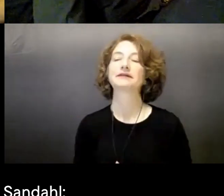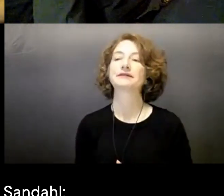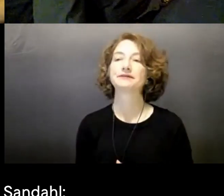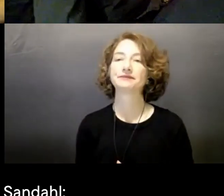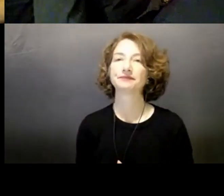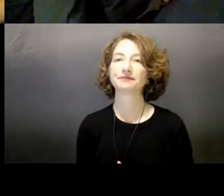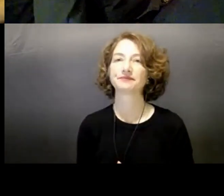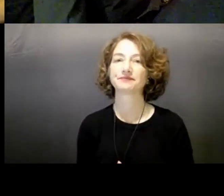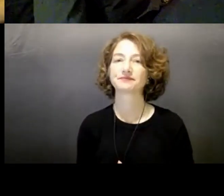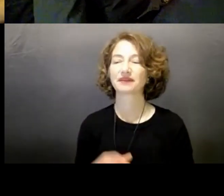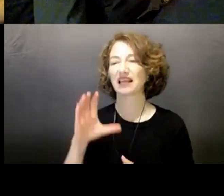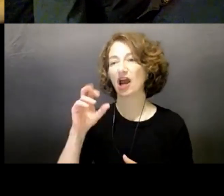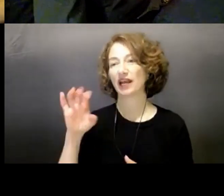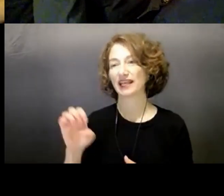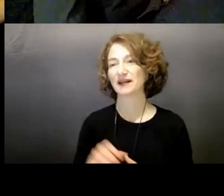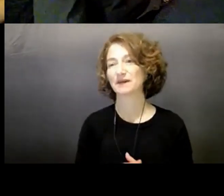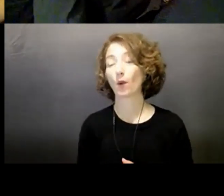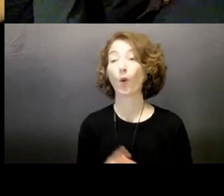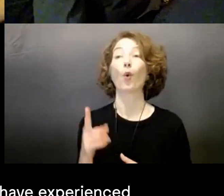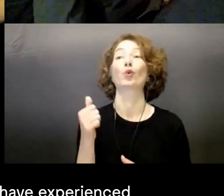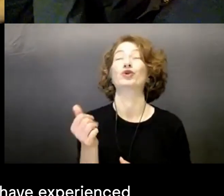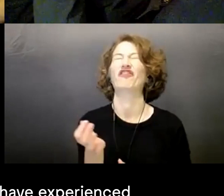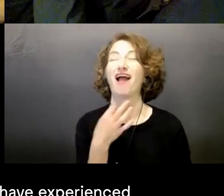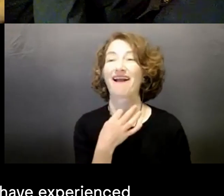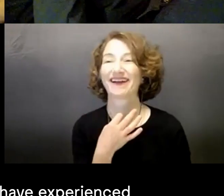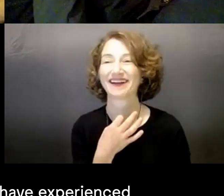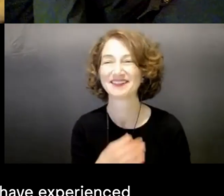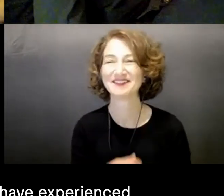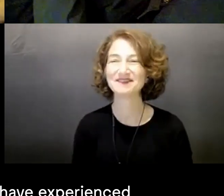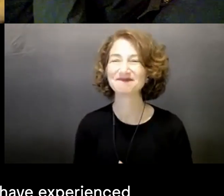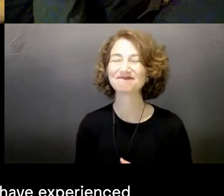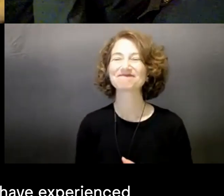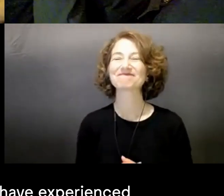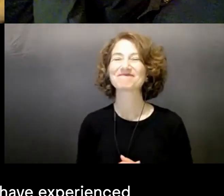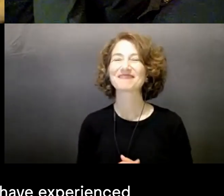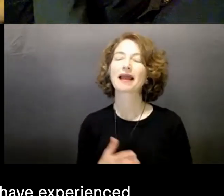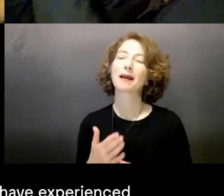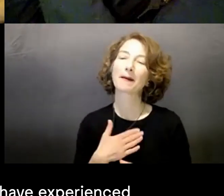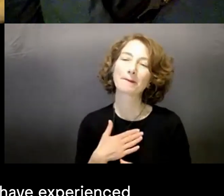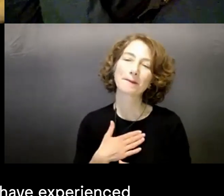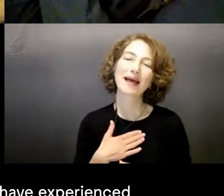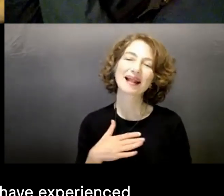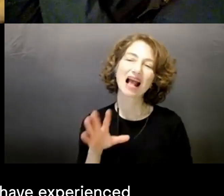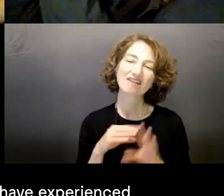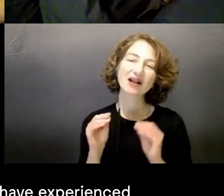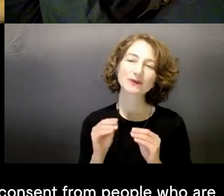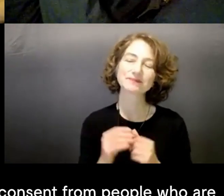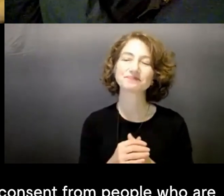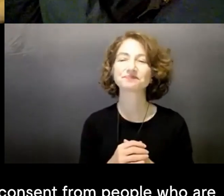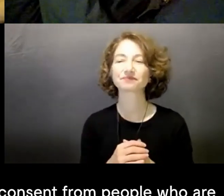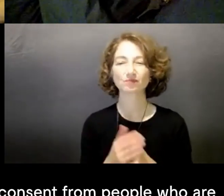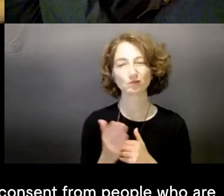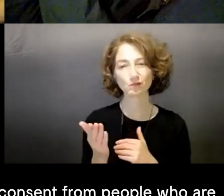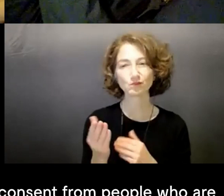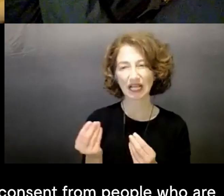This is Carrie. That's a great question. One thing that I've experienced in this vein